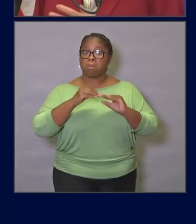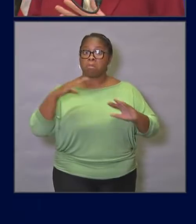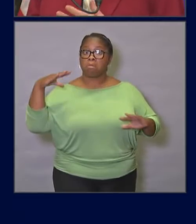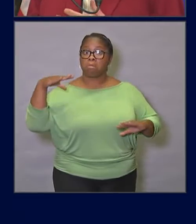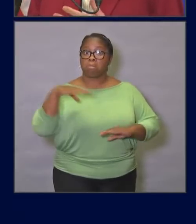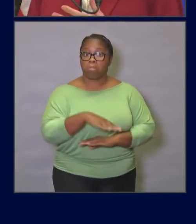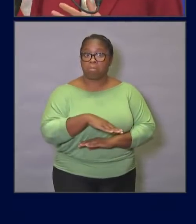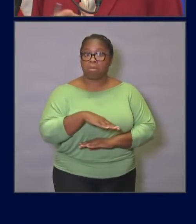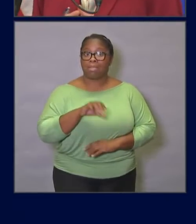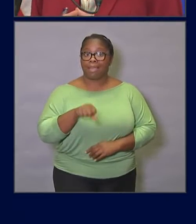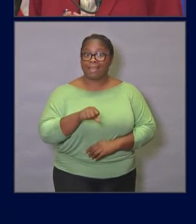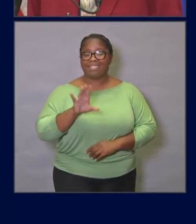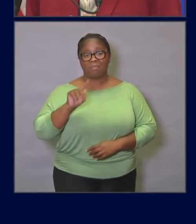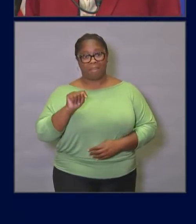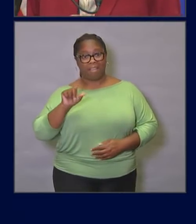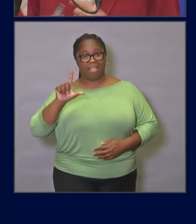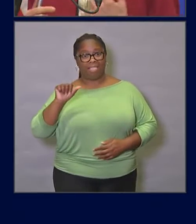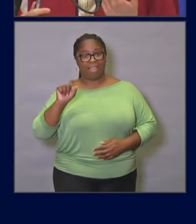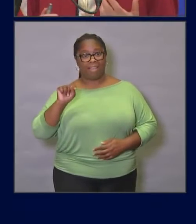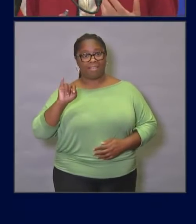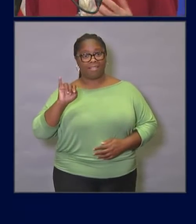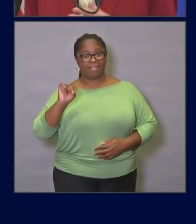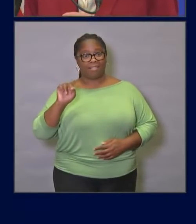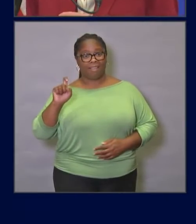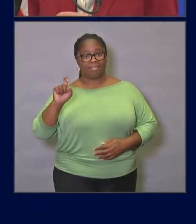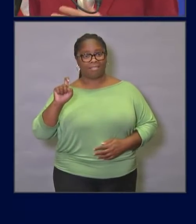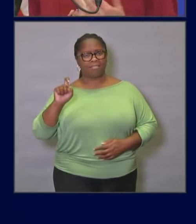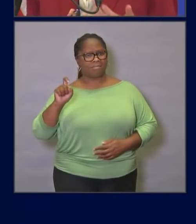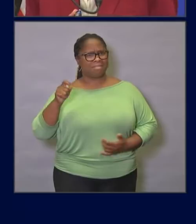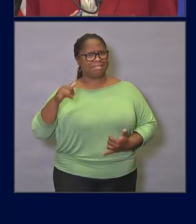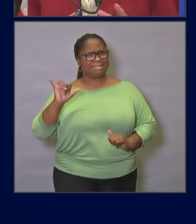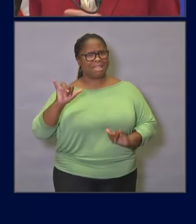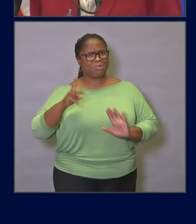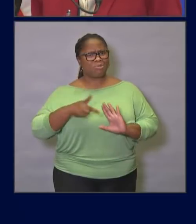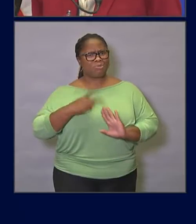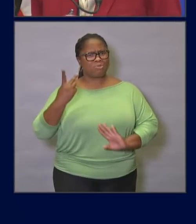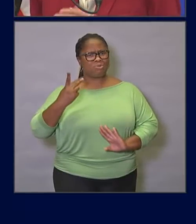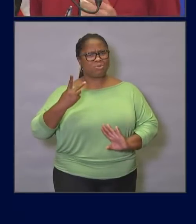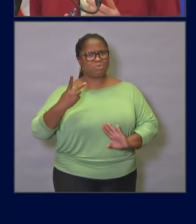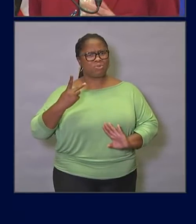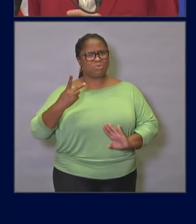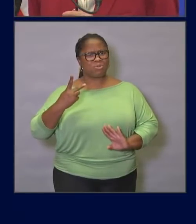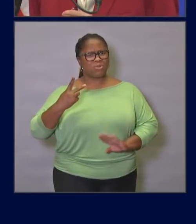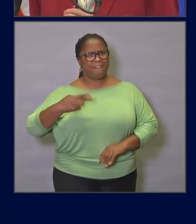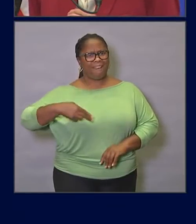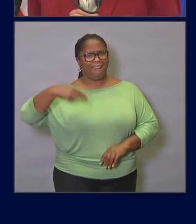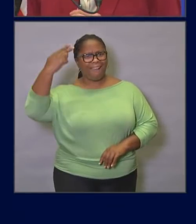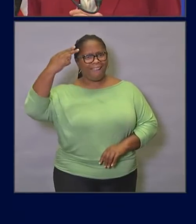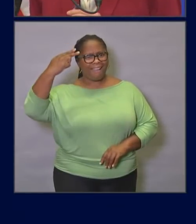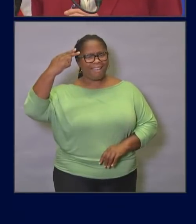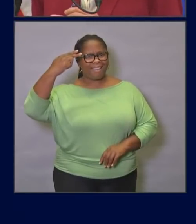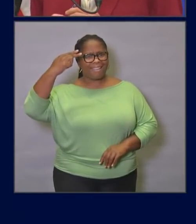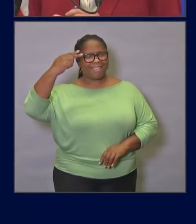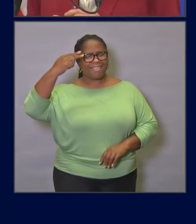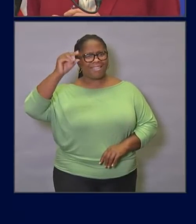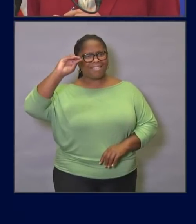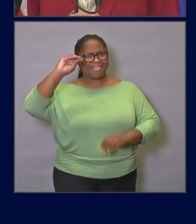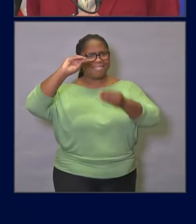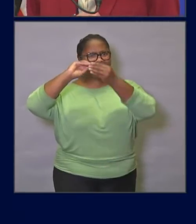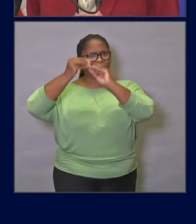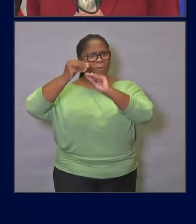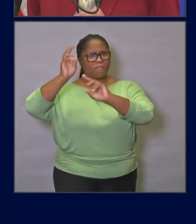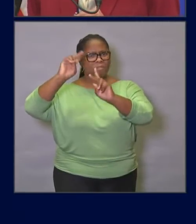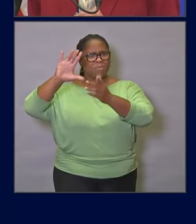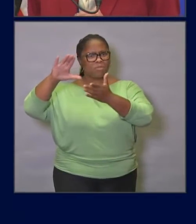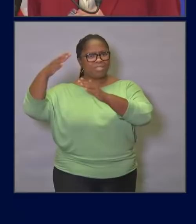that Latinx remain higher, twice as high in terms of number of deaths than any other group